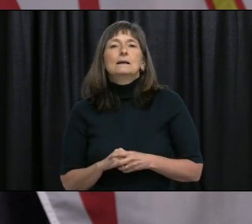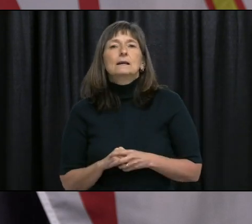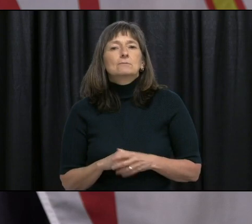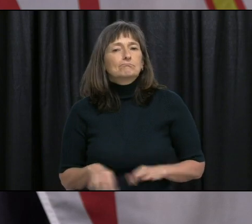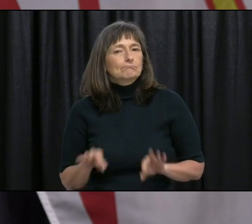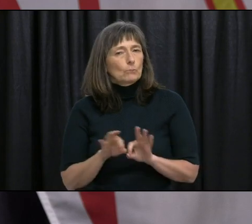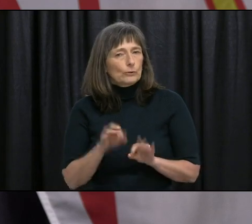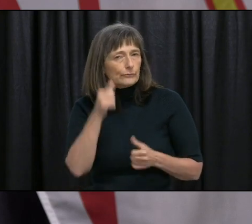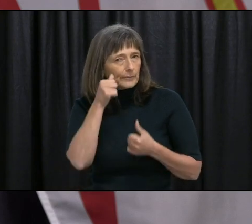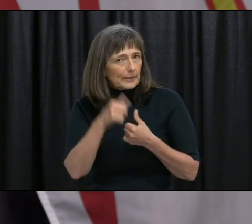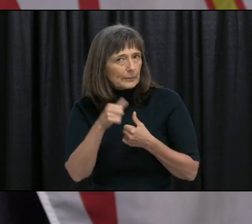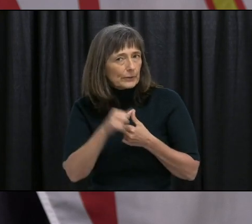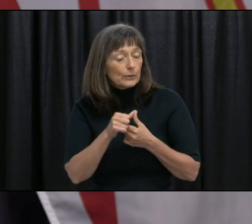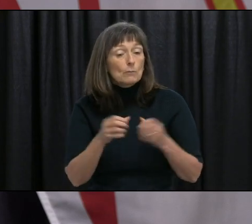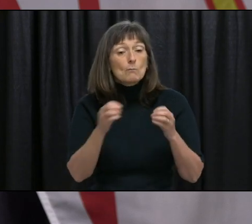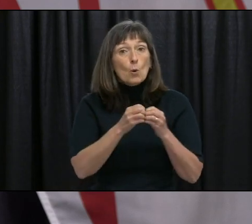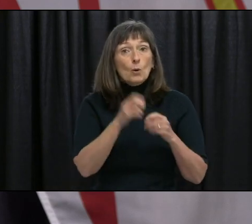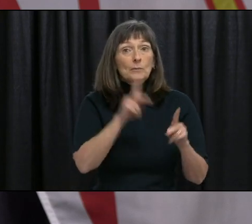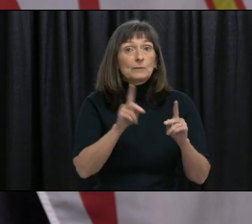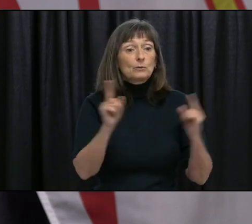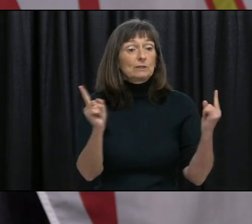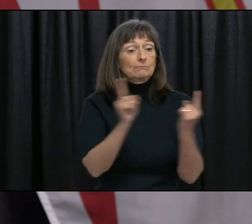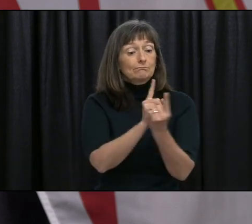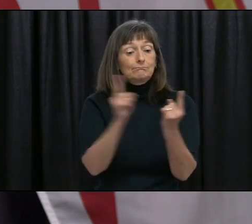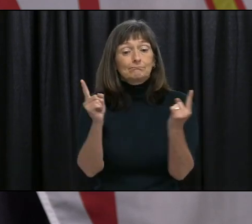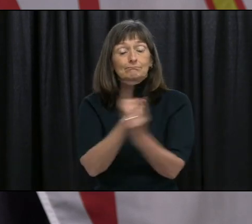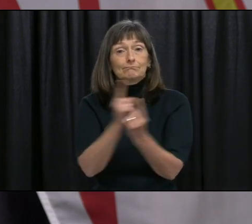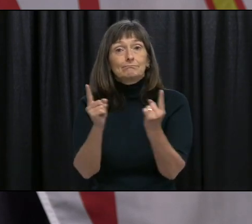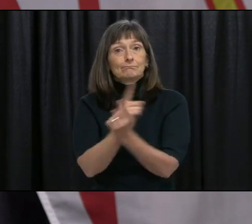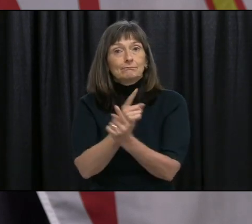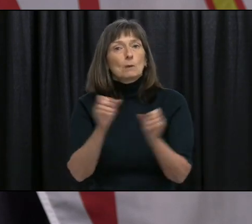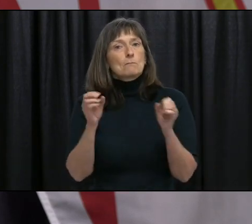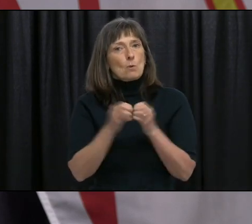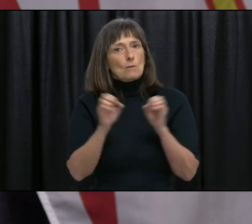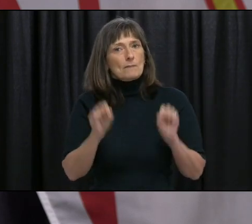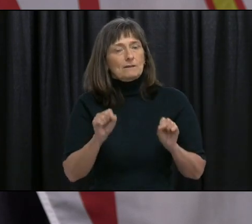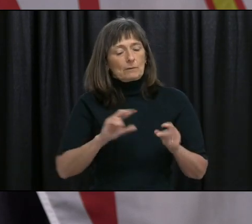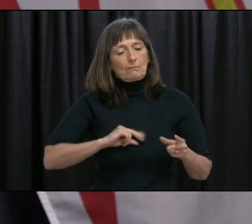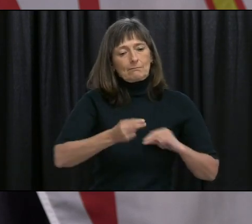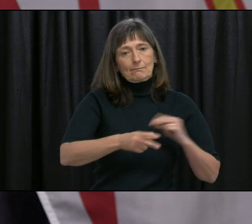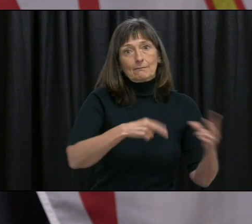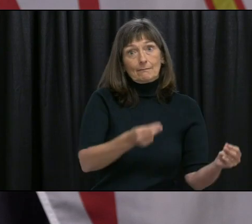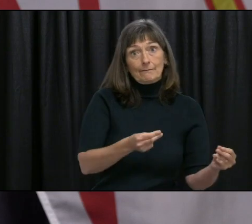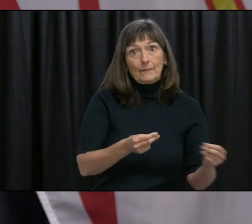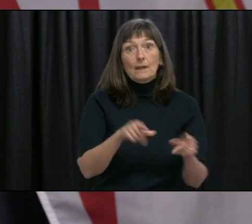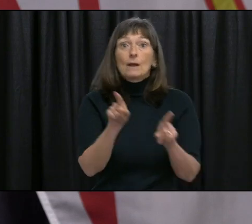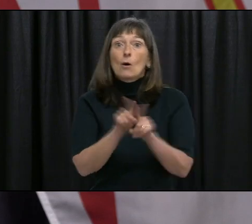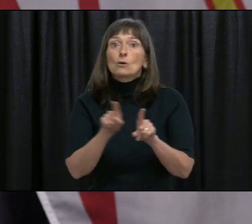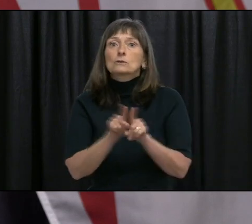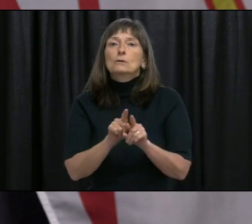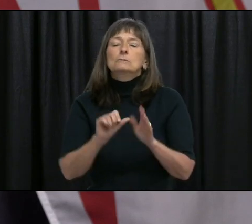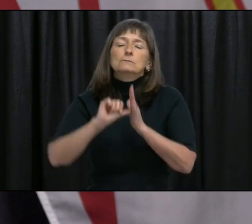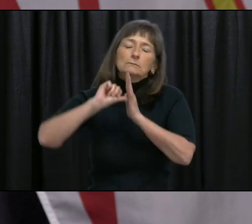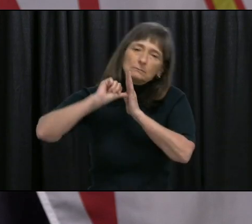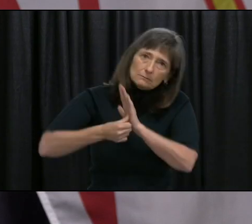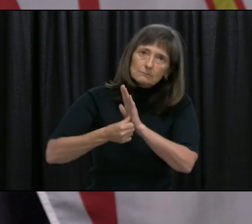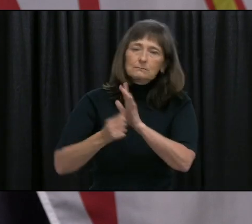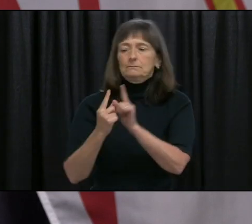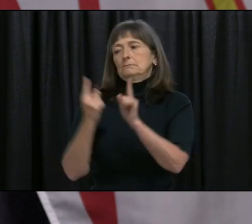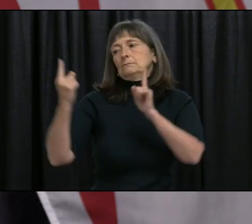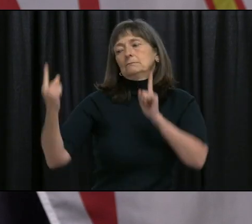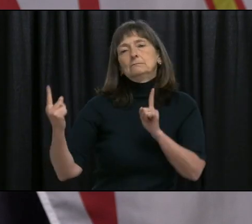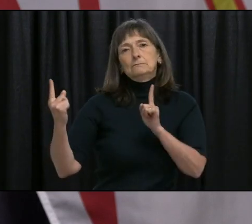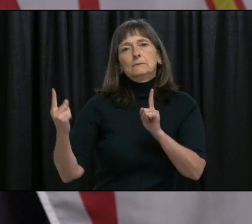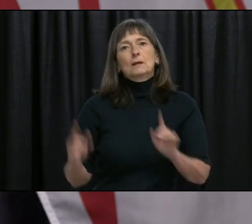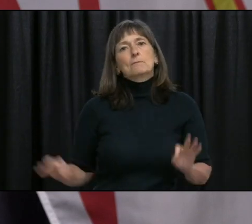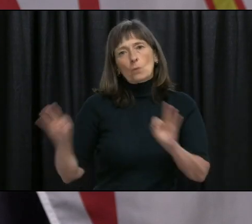of people we interact with, the greater the risk of spread of COVID-19, and that physical distancing is imperative to reducing our risk of contracting the